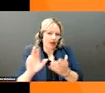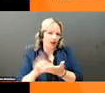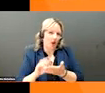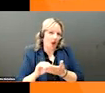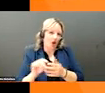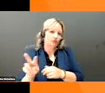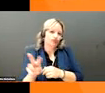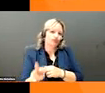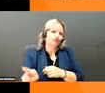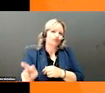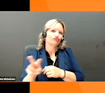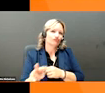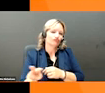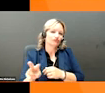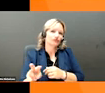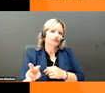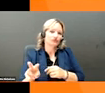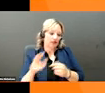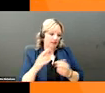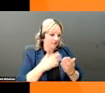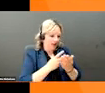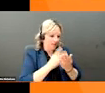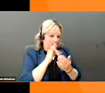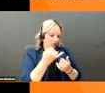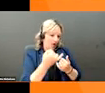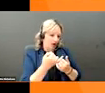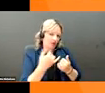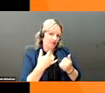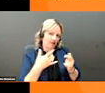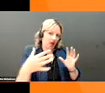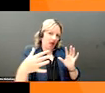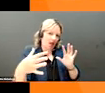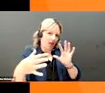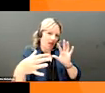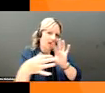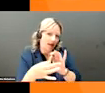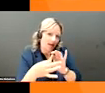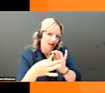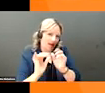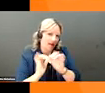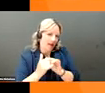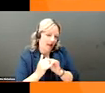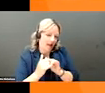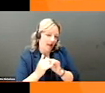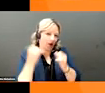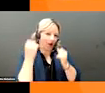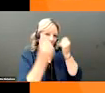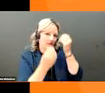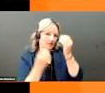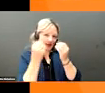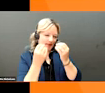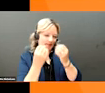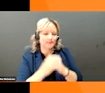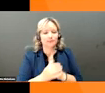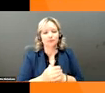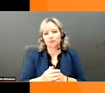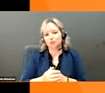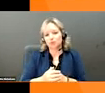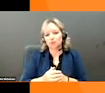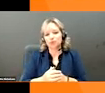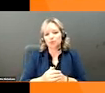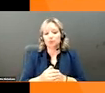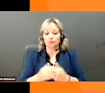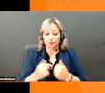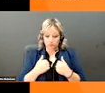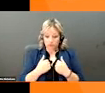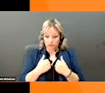sort of what are the synergies with my project, which kind of pulls all of this together. With my project or with my